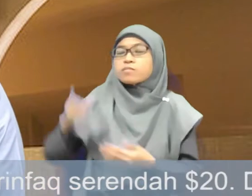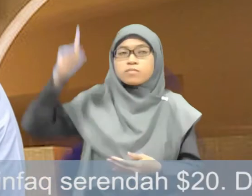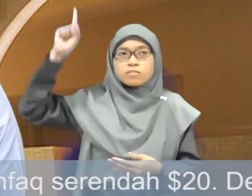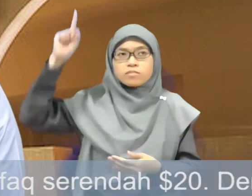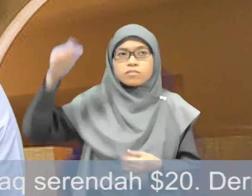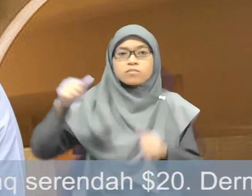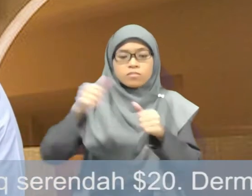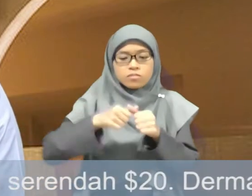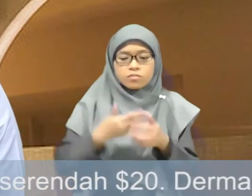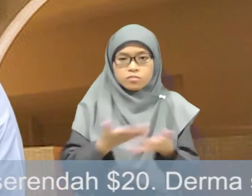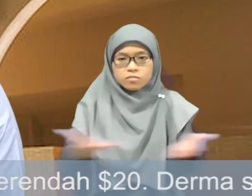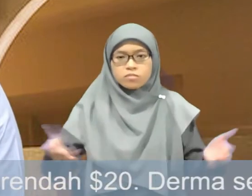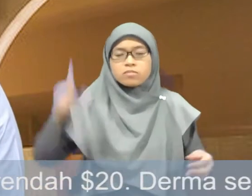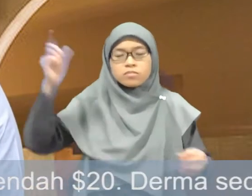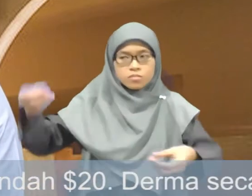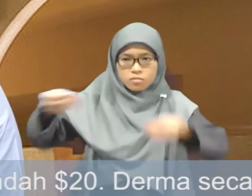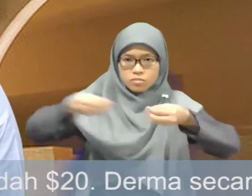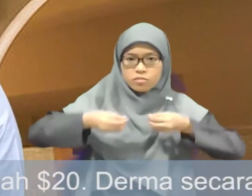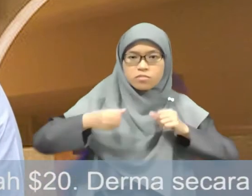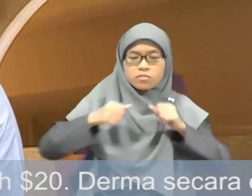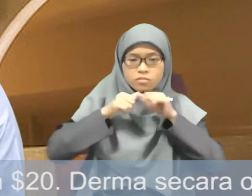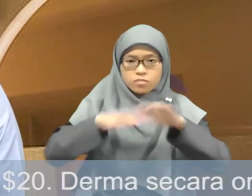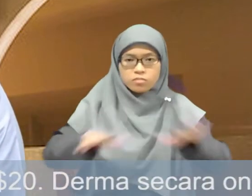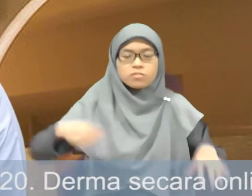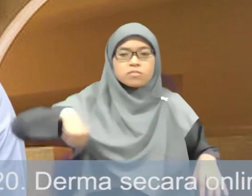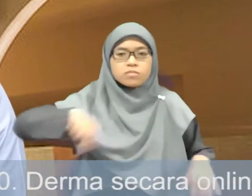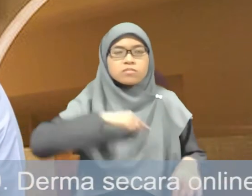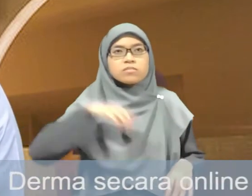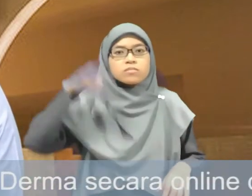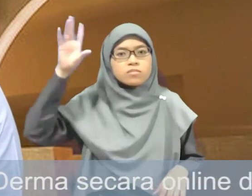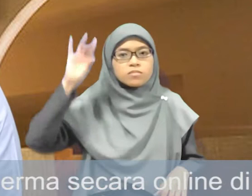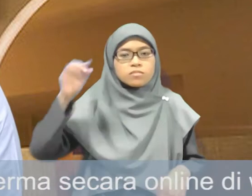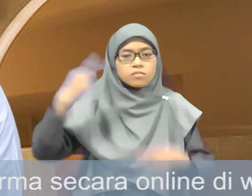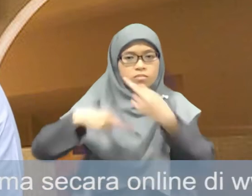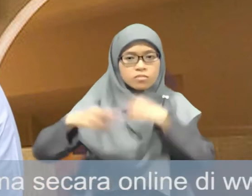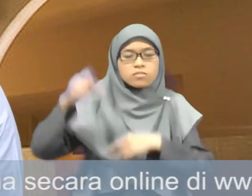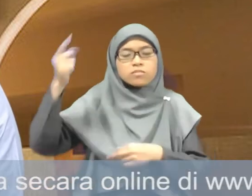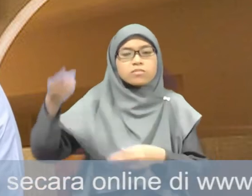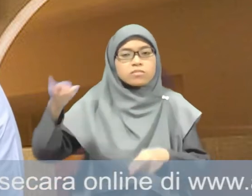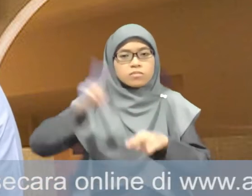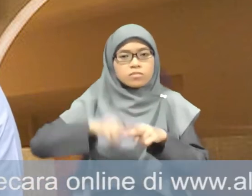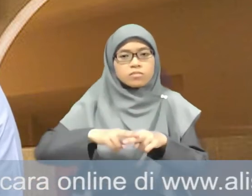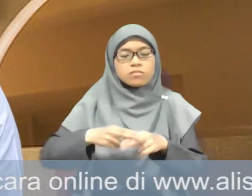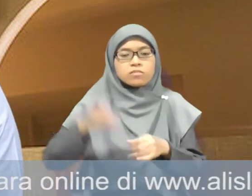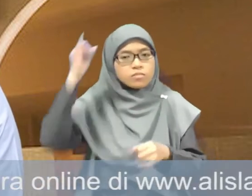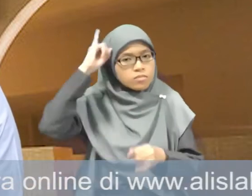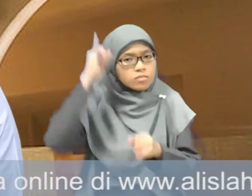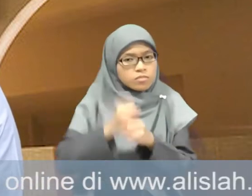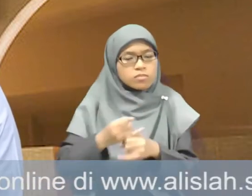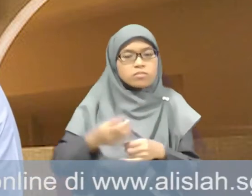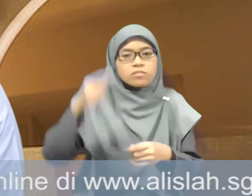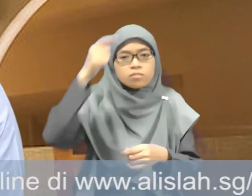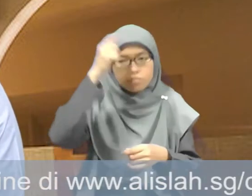ta'ala for everything that He has bestowed upon us. And inshallah, in return, may Allah subhanahu wa ta'ala elevate our iman and increase our taqwa in Him,